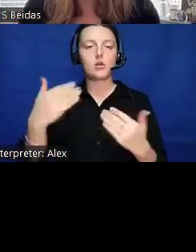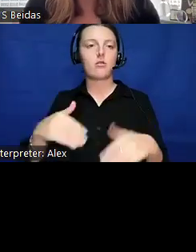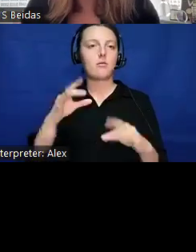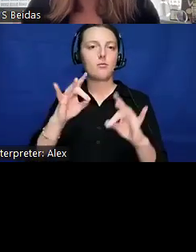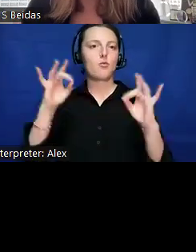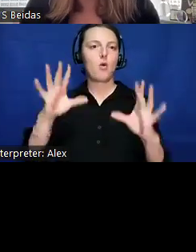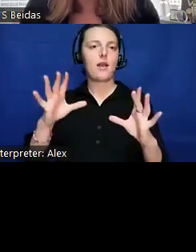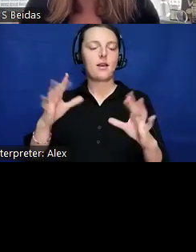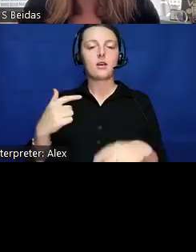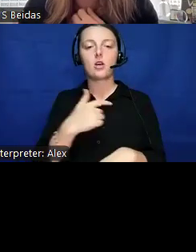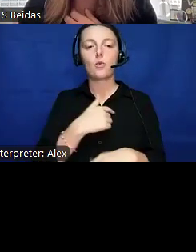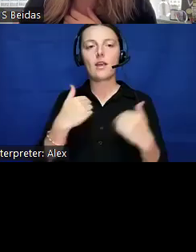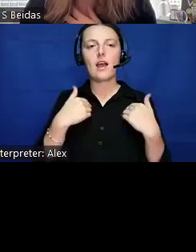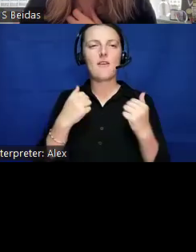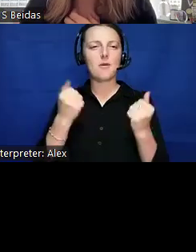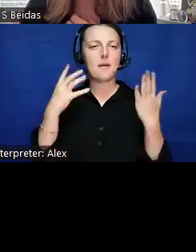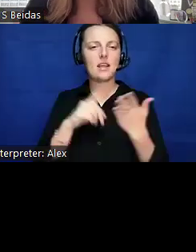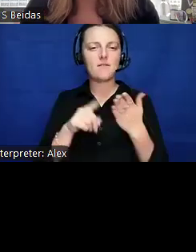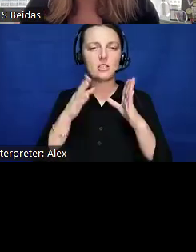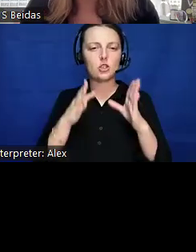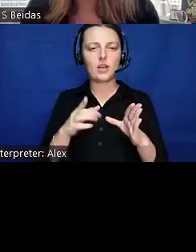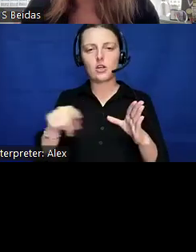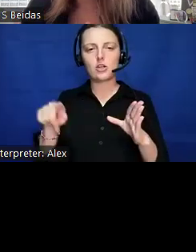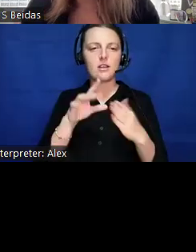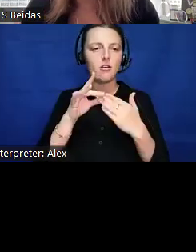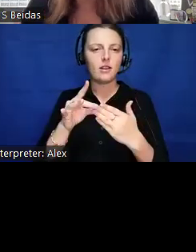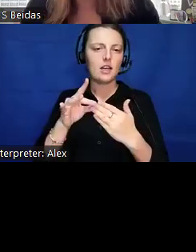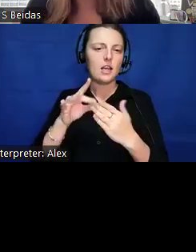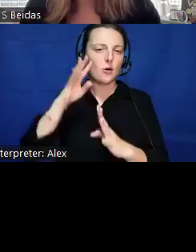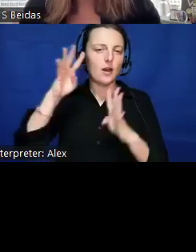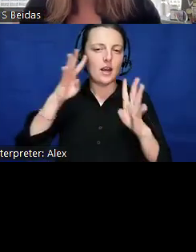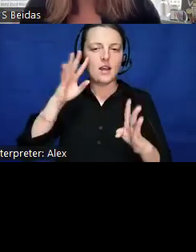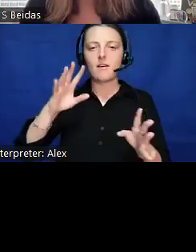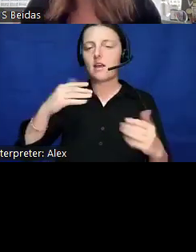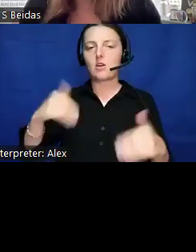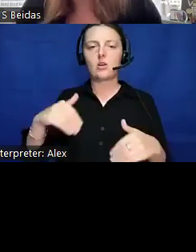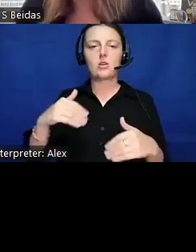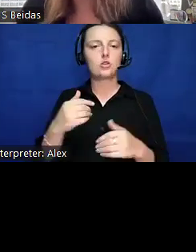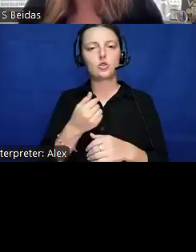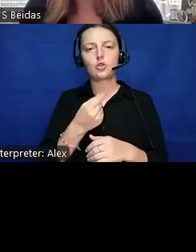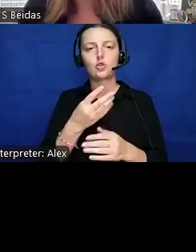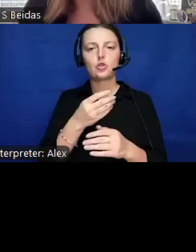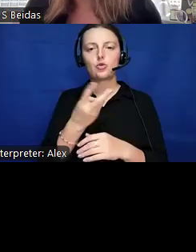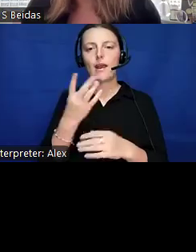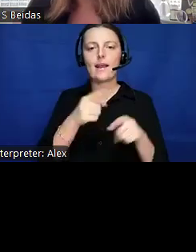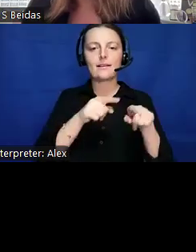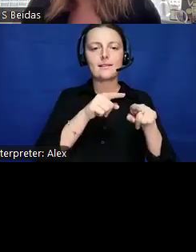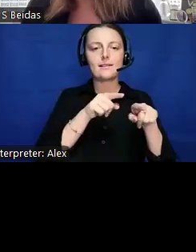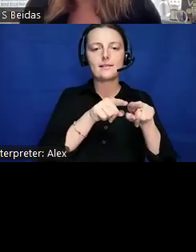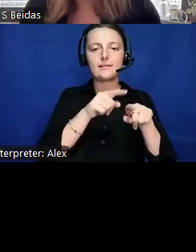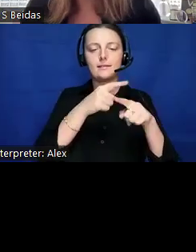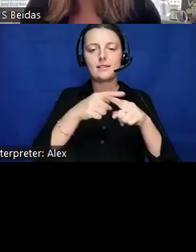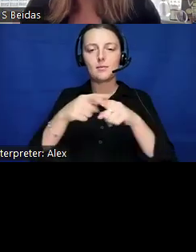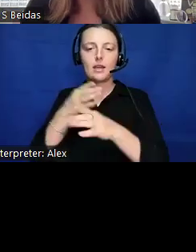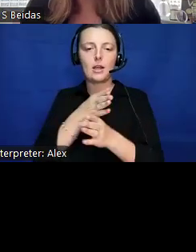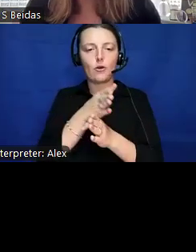leading creative and transdisciplinary work to meet the needs of our communities in implementation science. And I bet I could give my whole talk on all of these